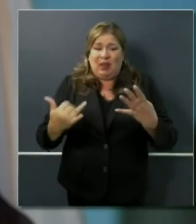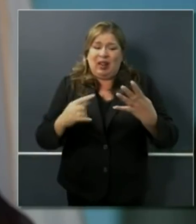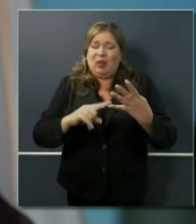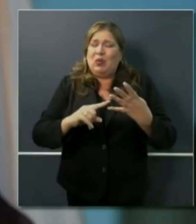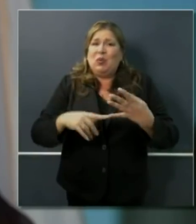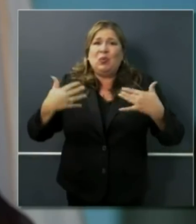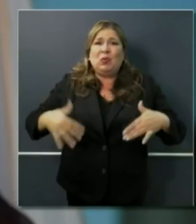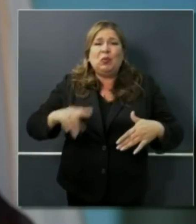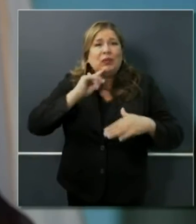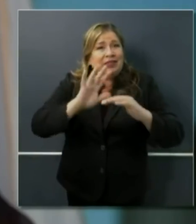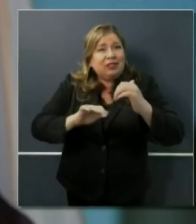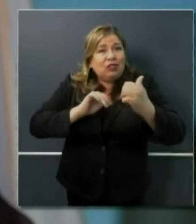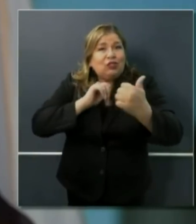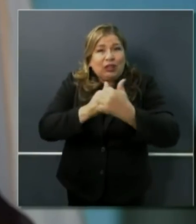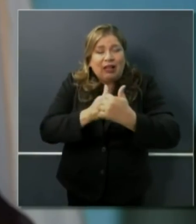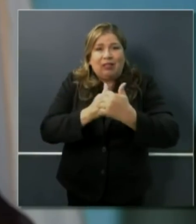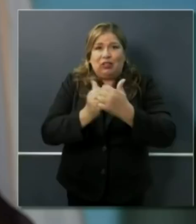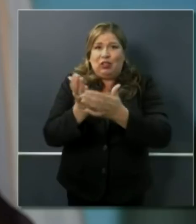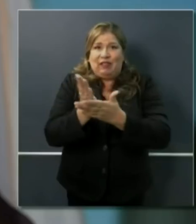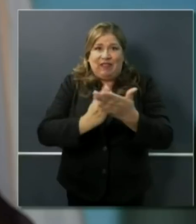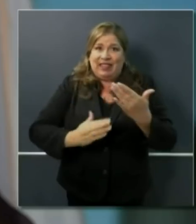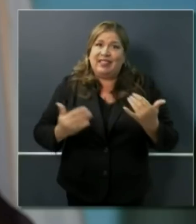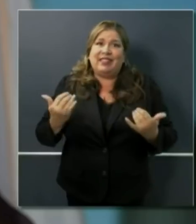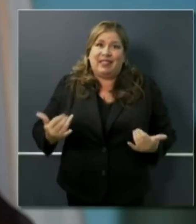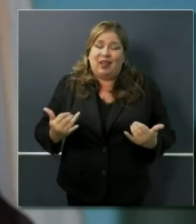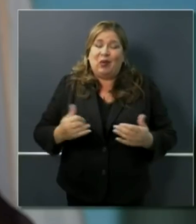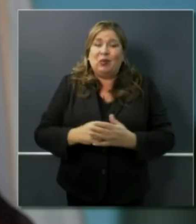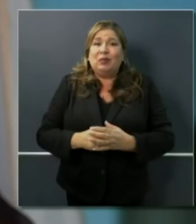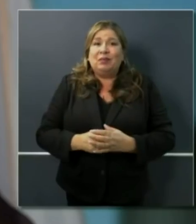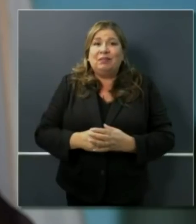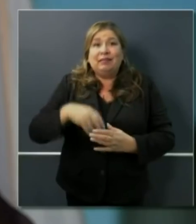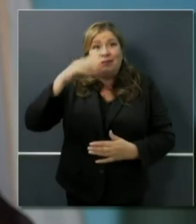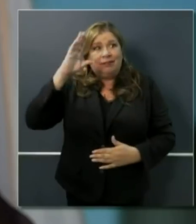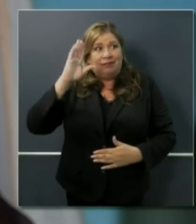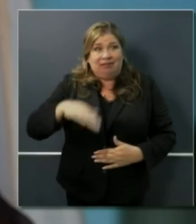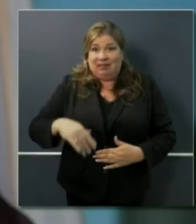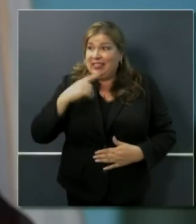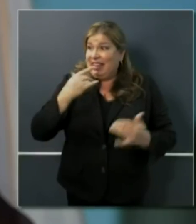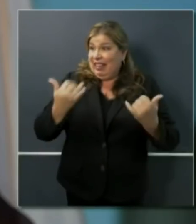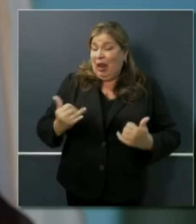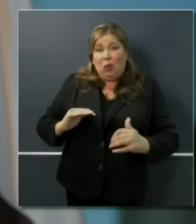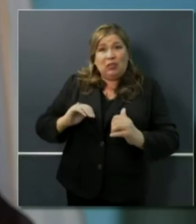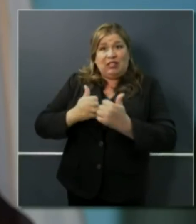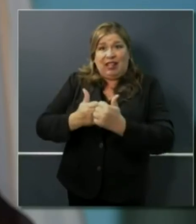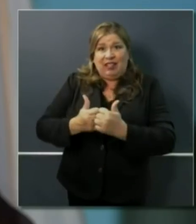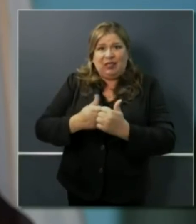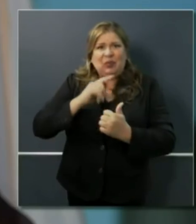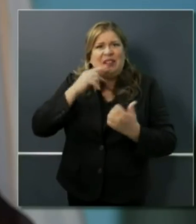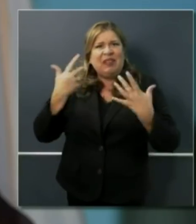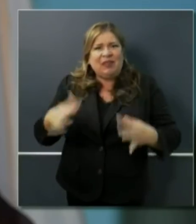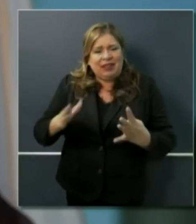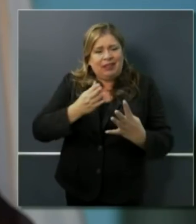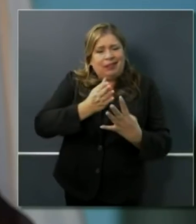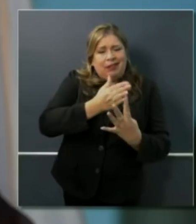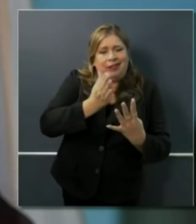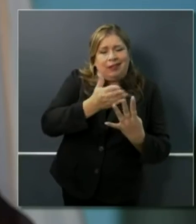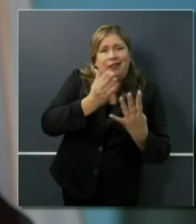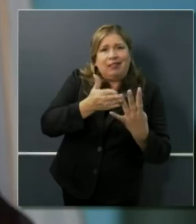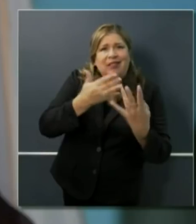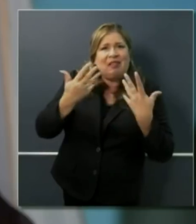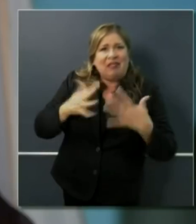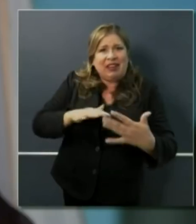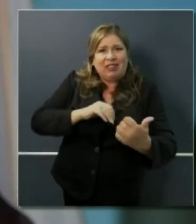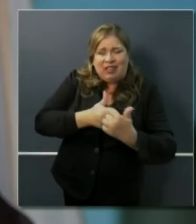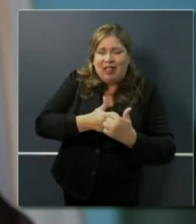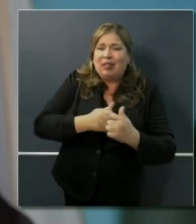all. And that's to say a lot, because the last few weeks and months have been very challenging for all of us indeed. But